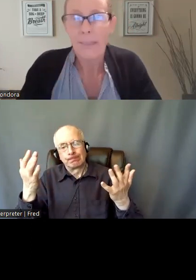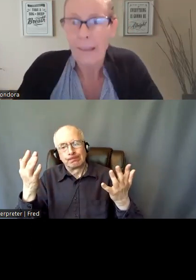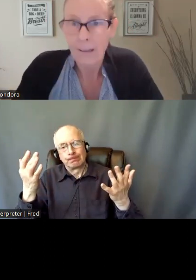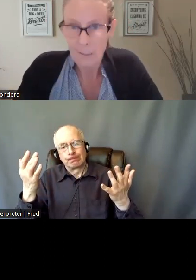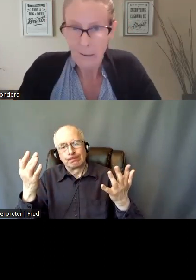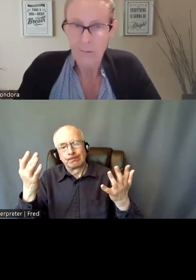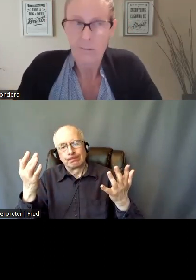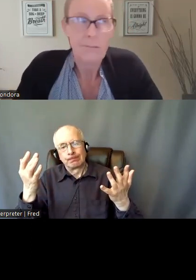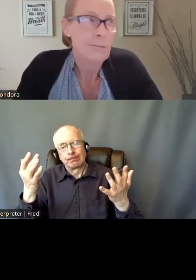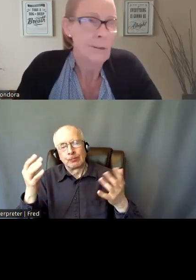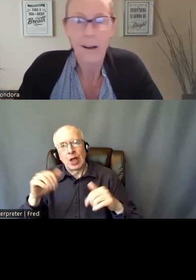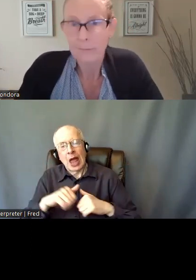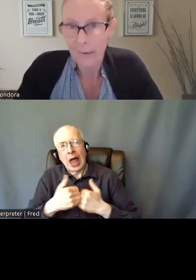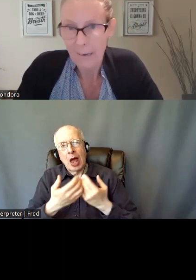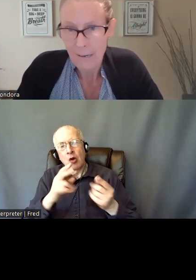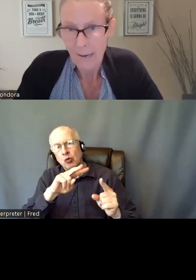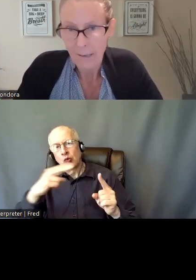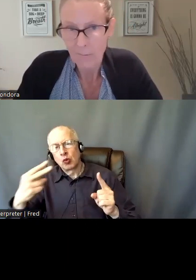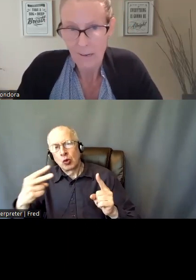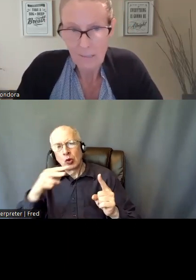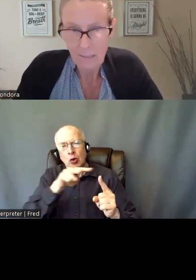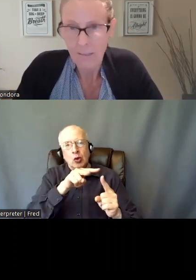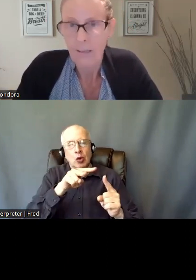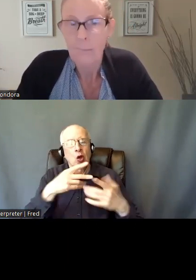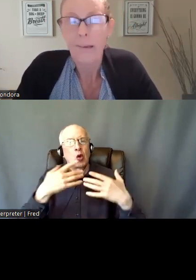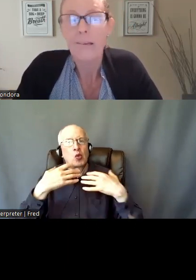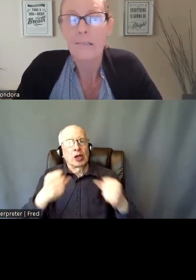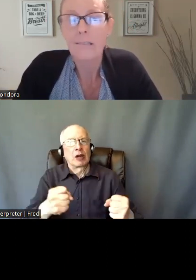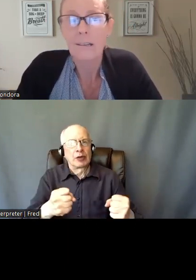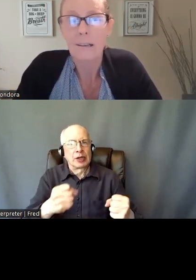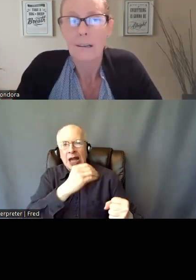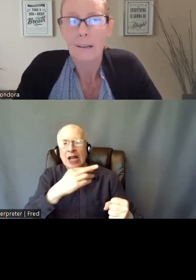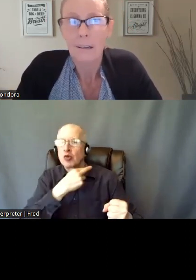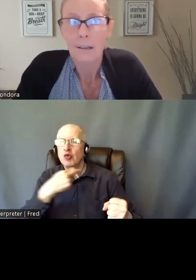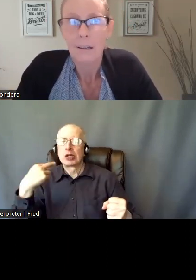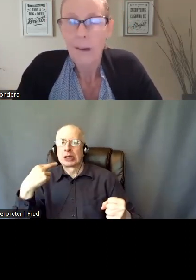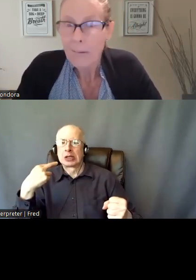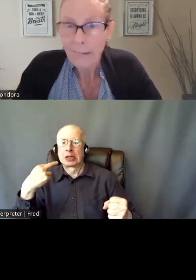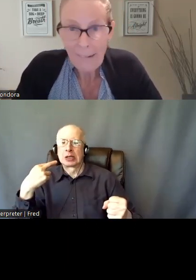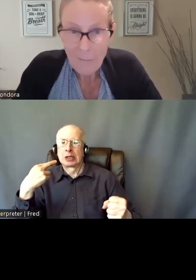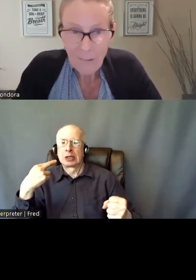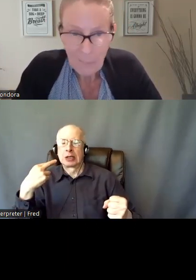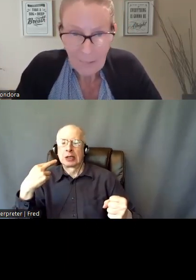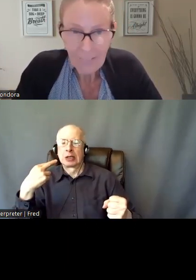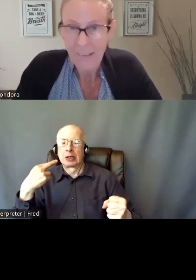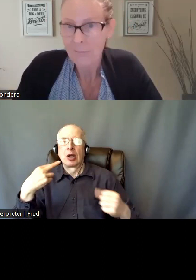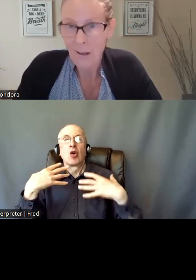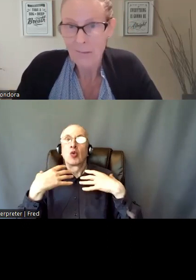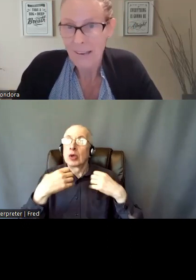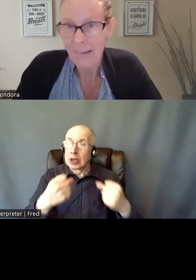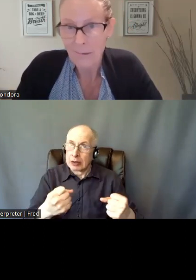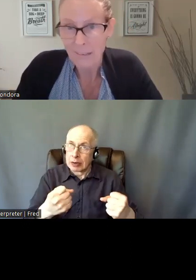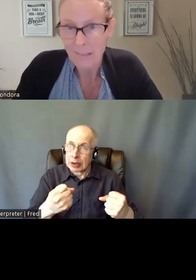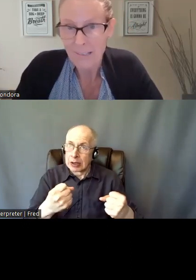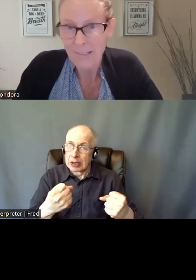how we think about recovery and risk, because recovery inevitably